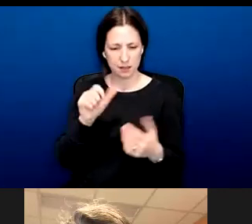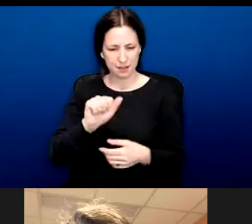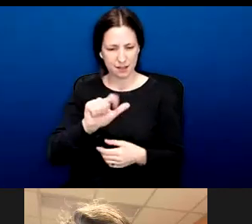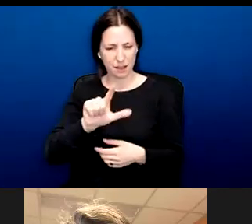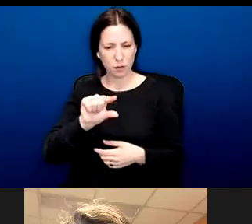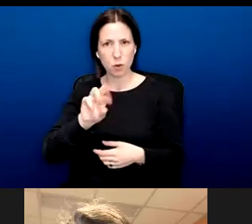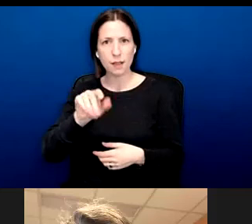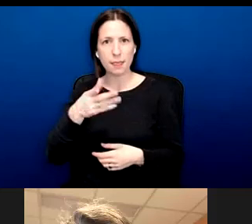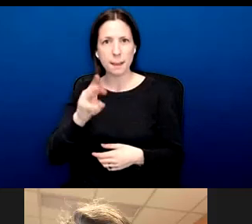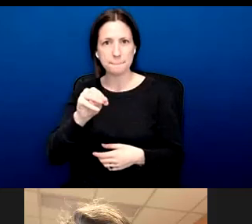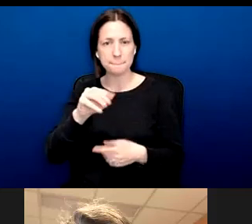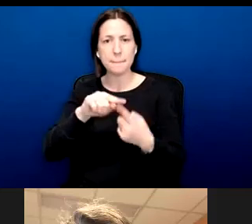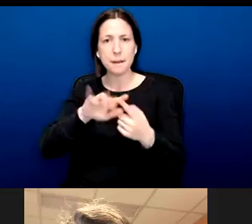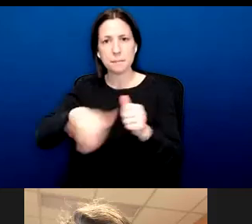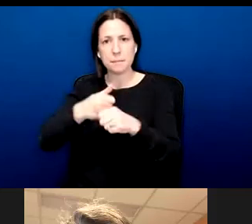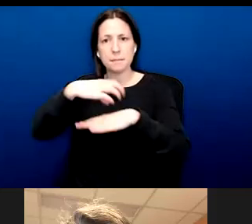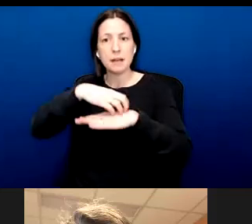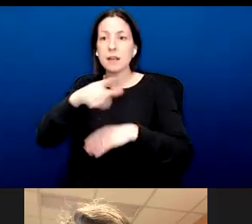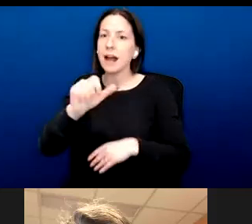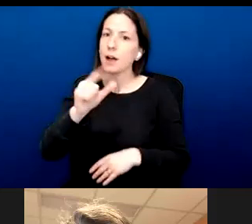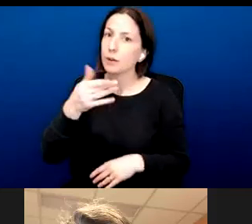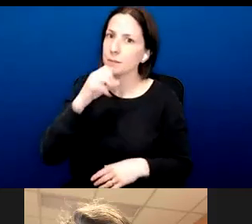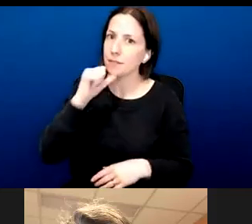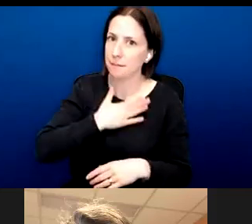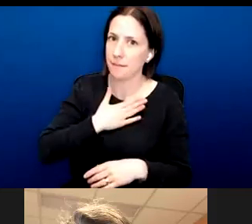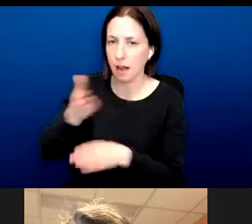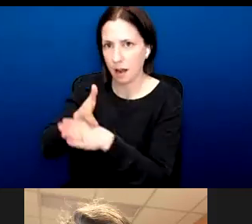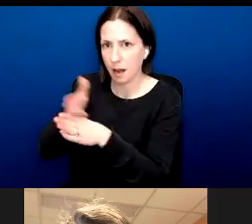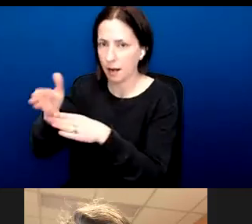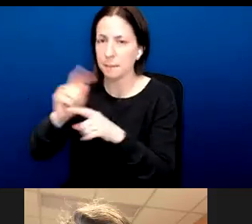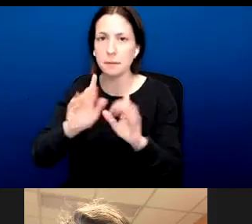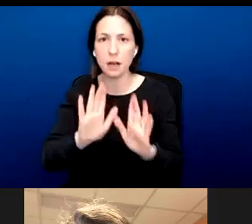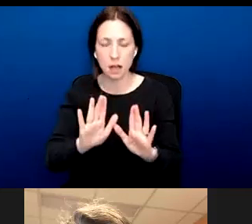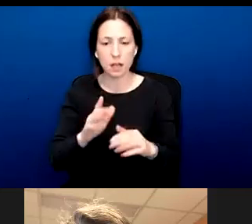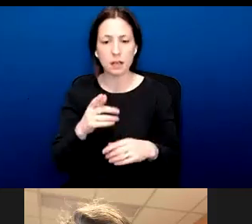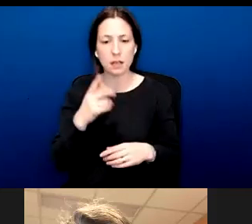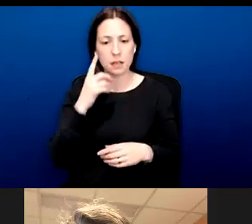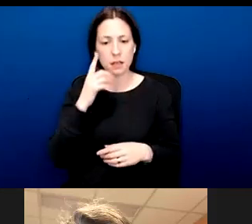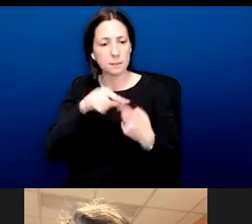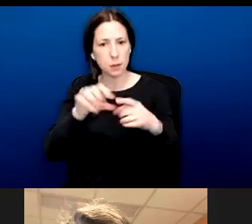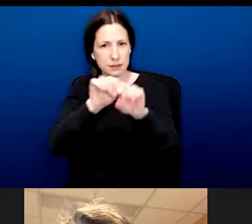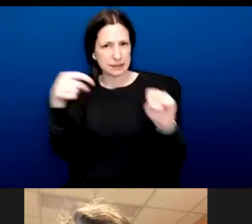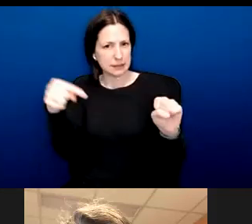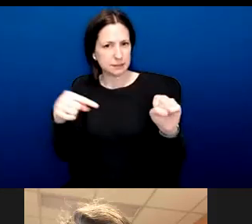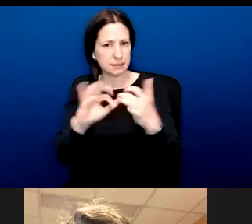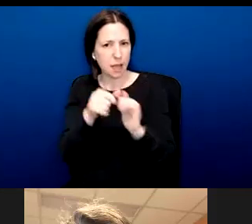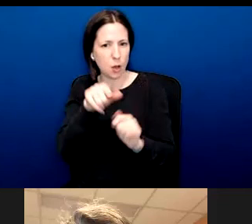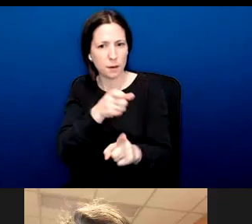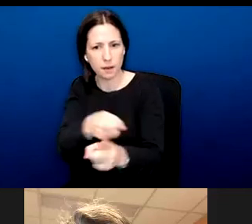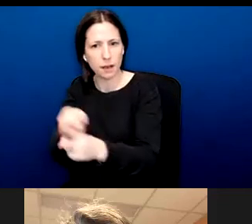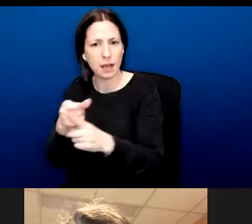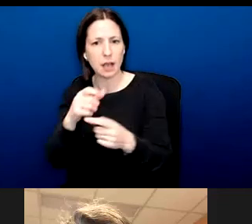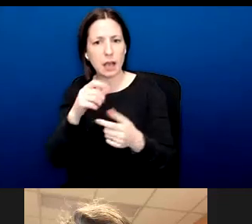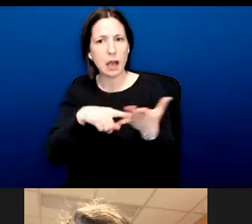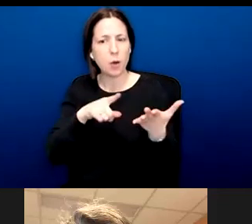and the platforms? And again, algorithms isn't really my space, but what's happening there when you're talking about systems that is continuing